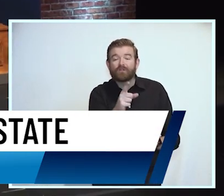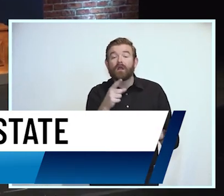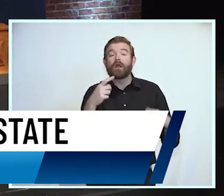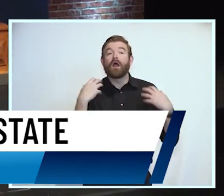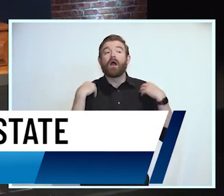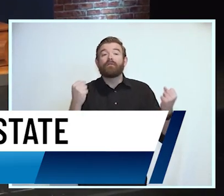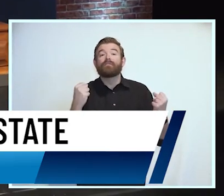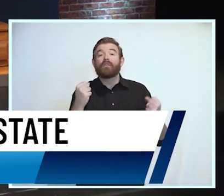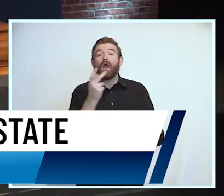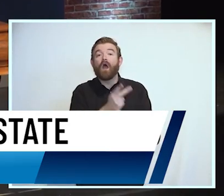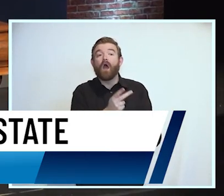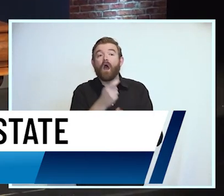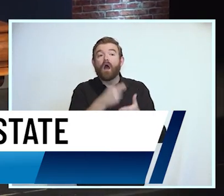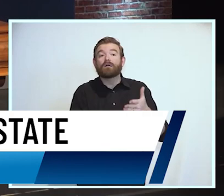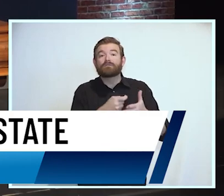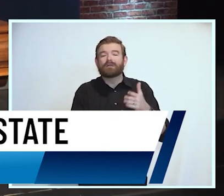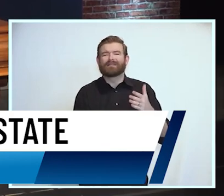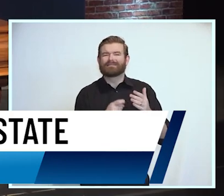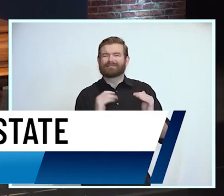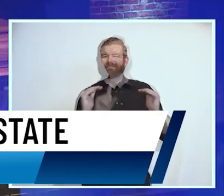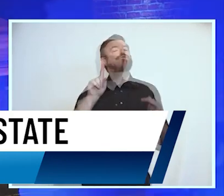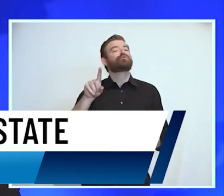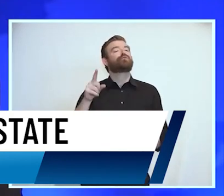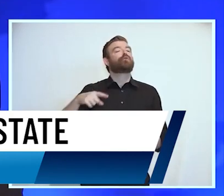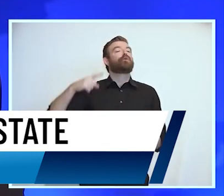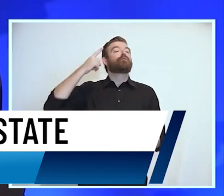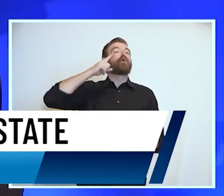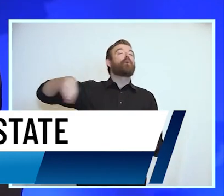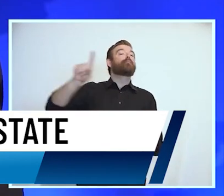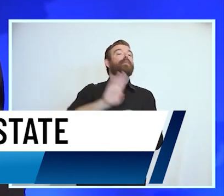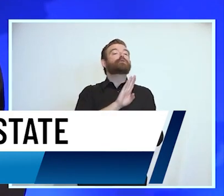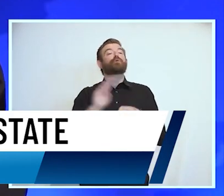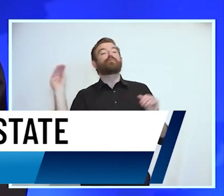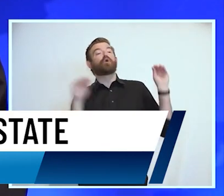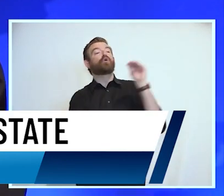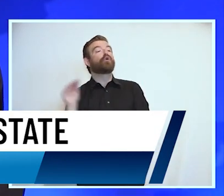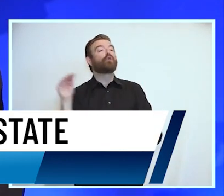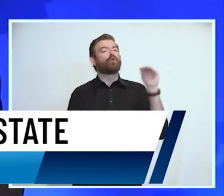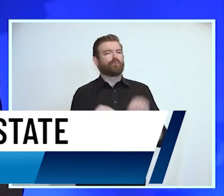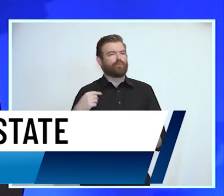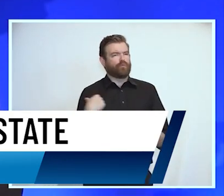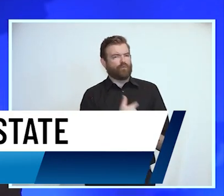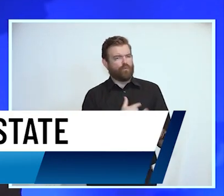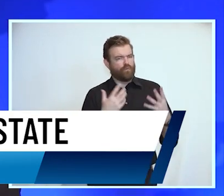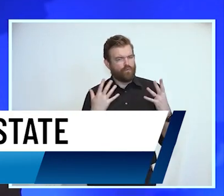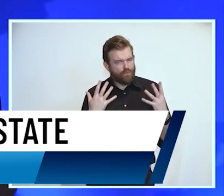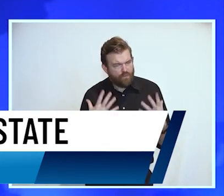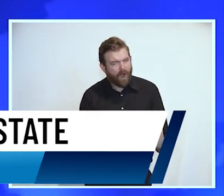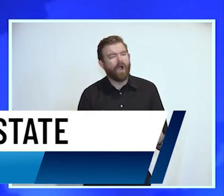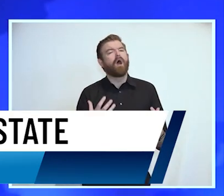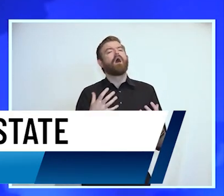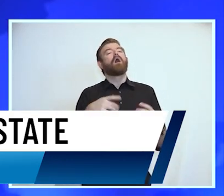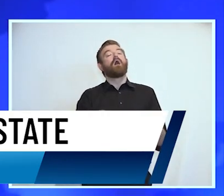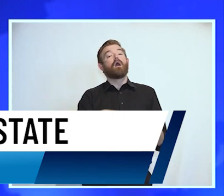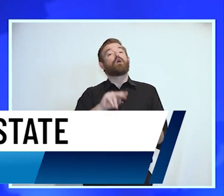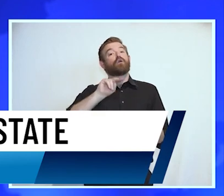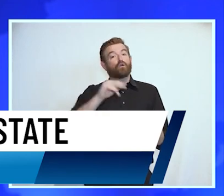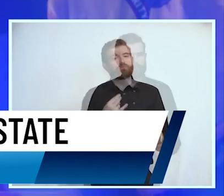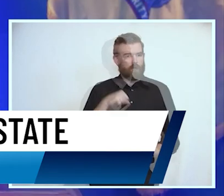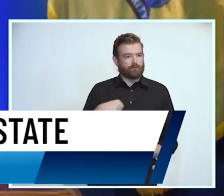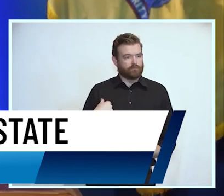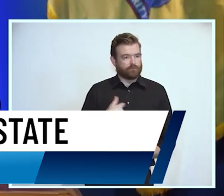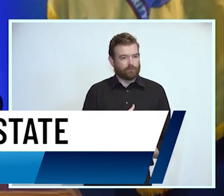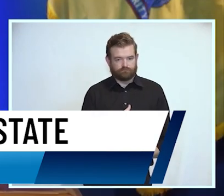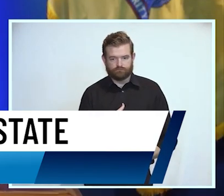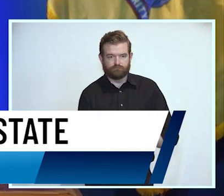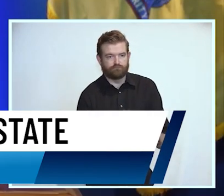year. Exciting times for what is the future of New Jersey. As the Legislative Black Caucus, we're going to